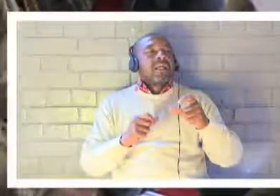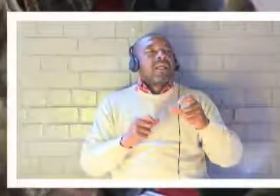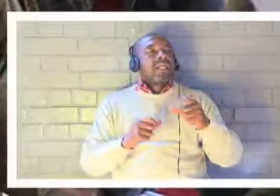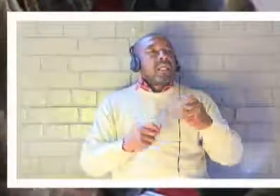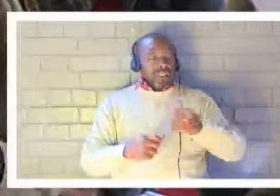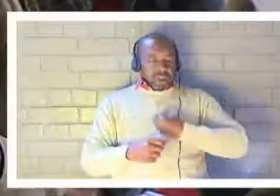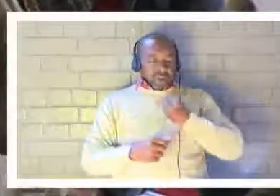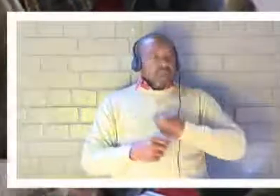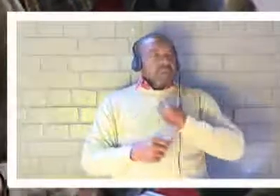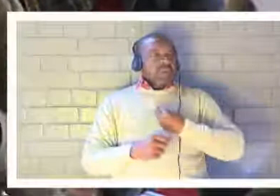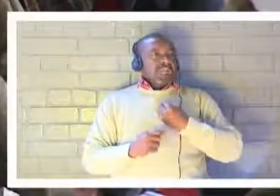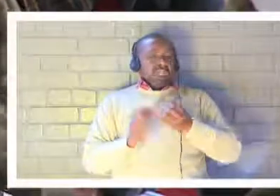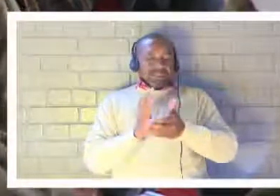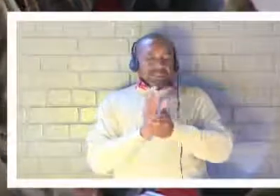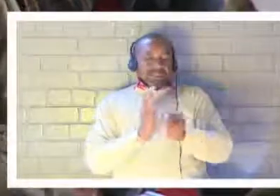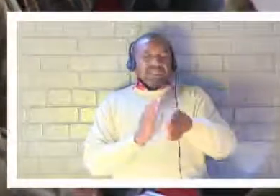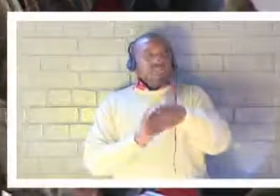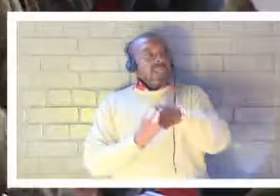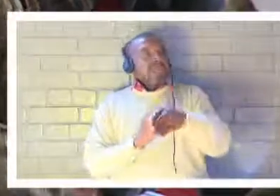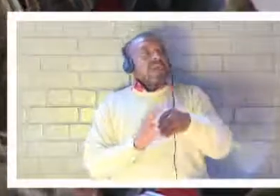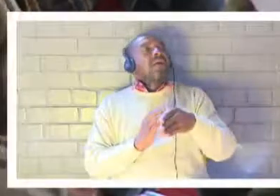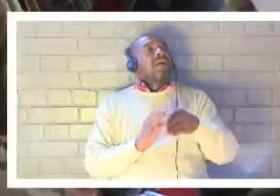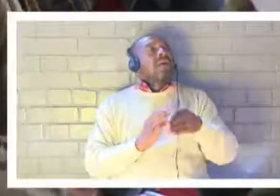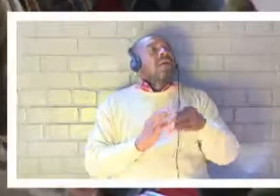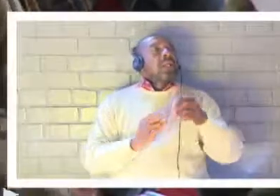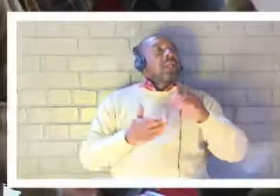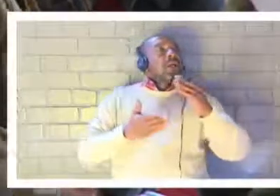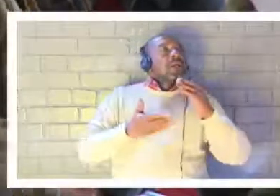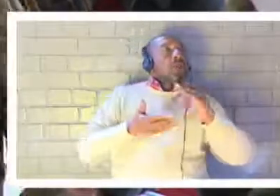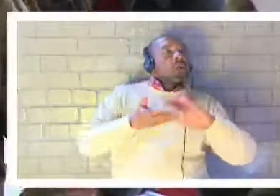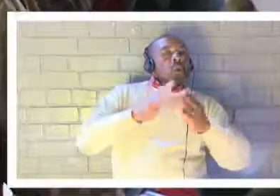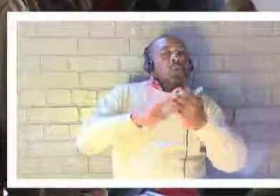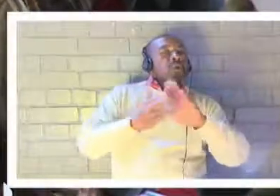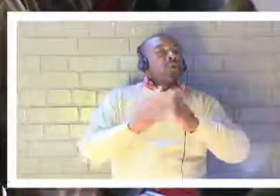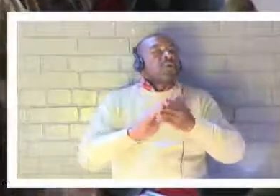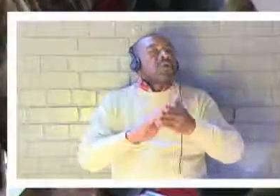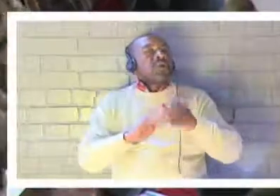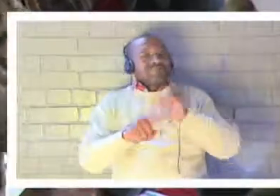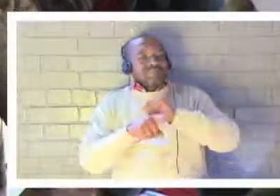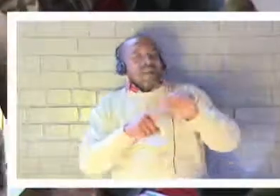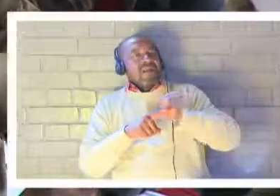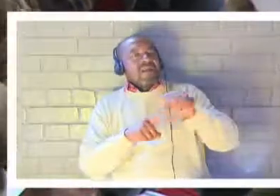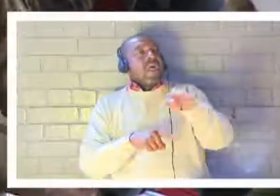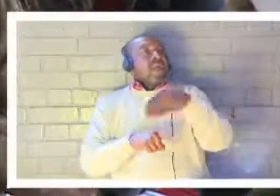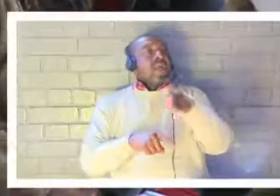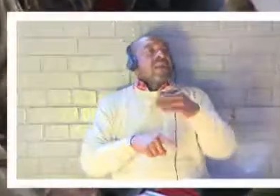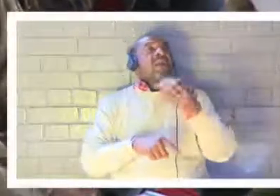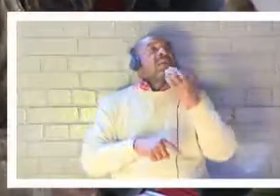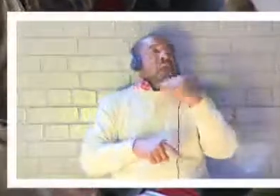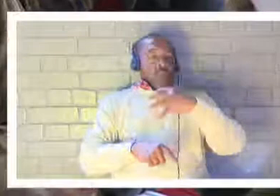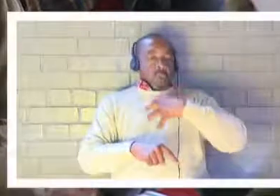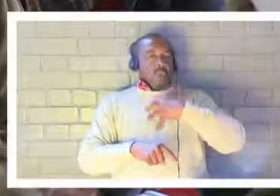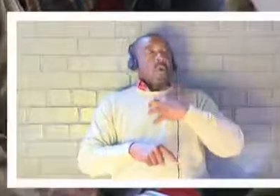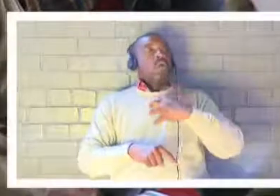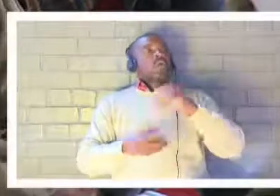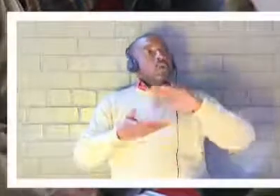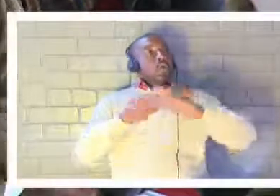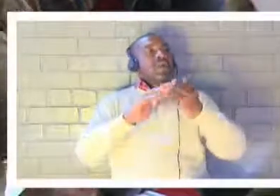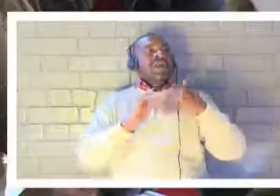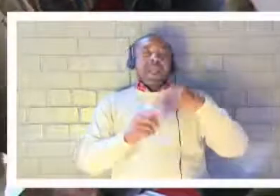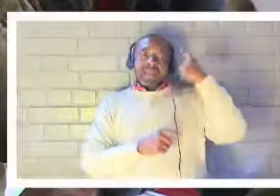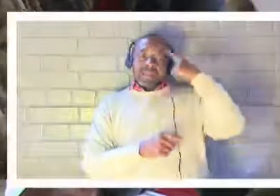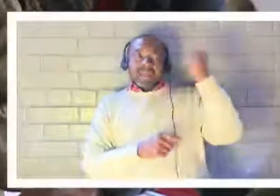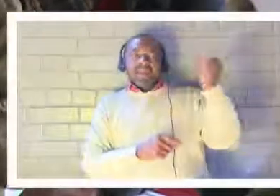youth is unskilled, firstly, and there's no community entry process in terms of the hospitals and its own community. I believe